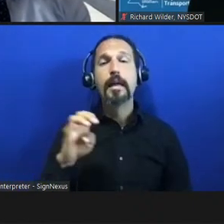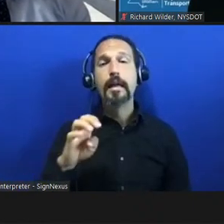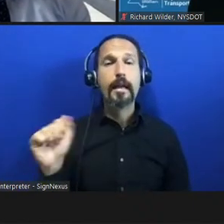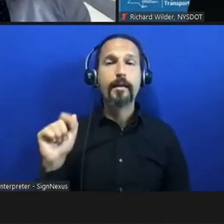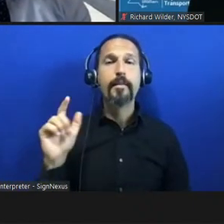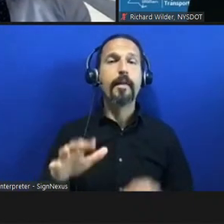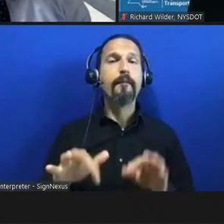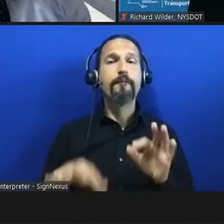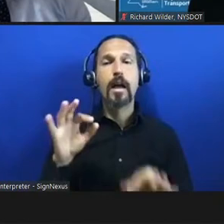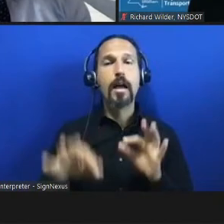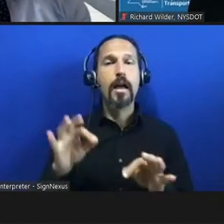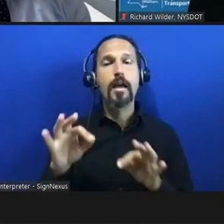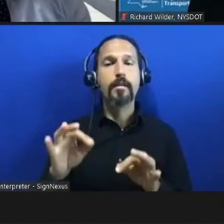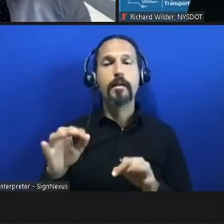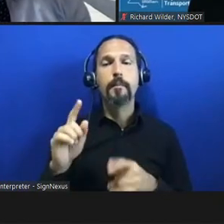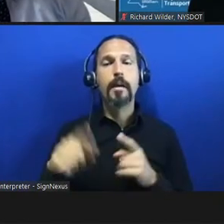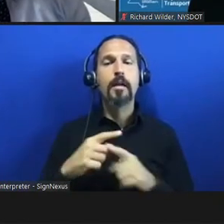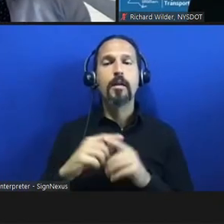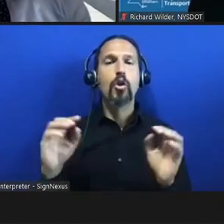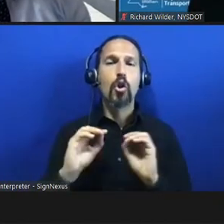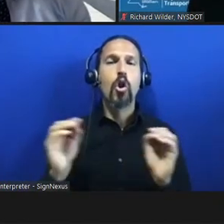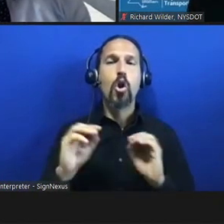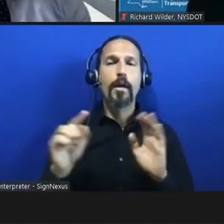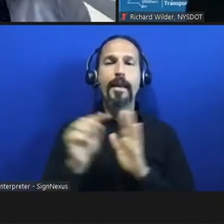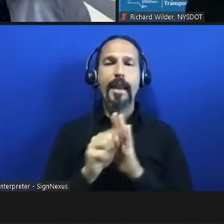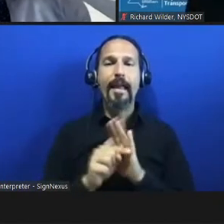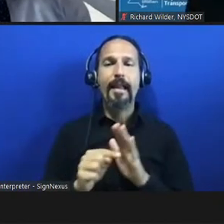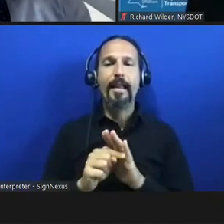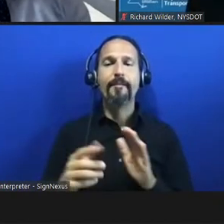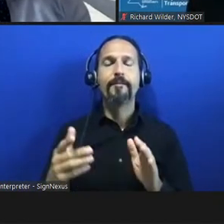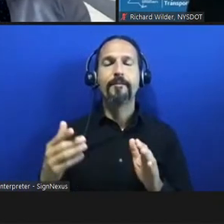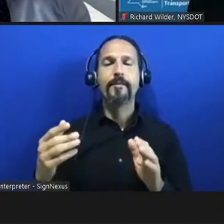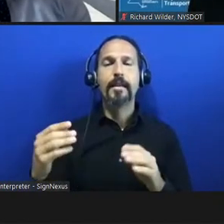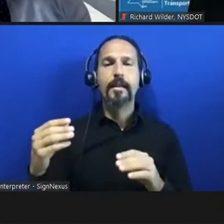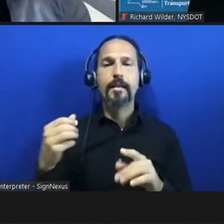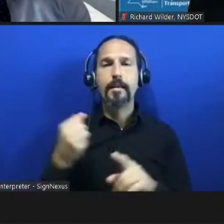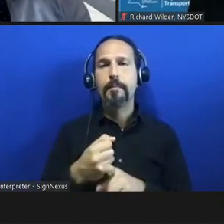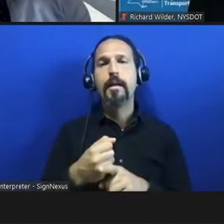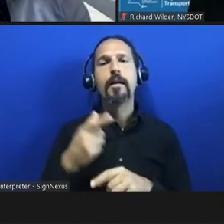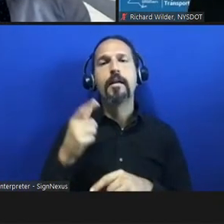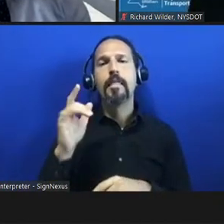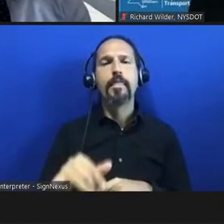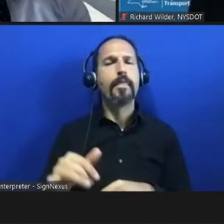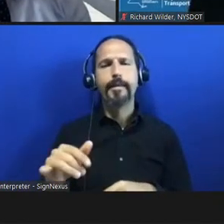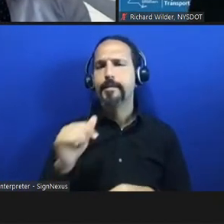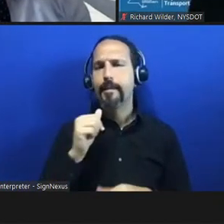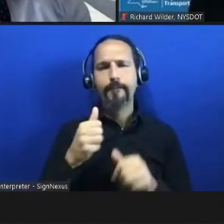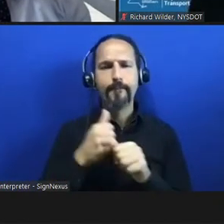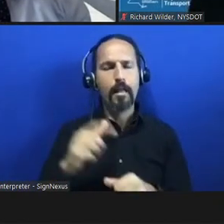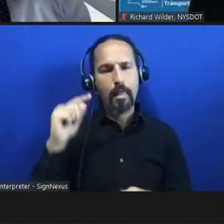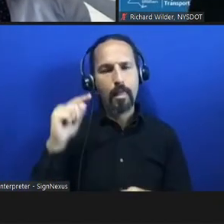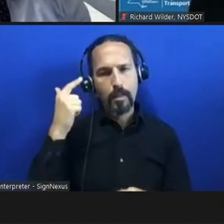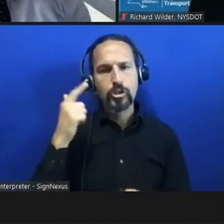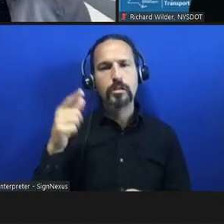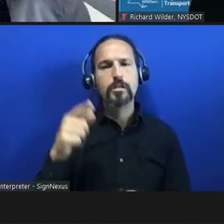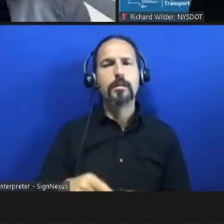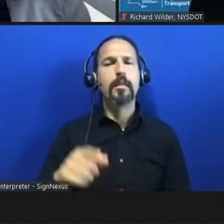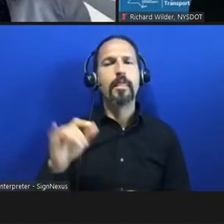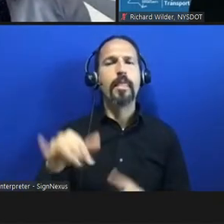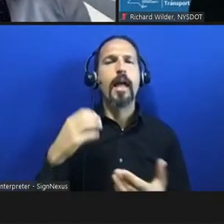findings of little to no adverse impact defy logic this will be an unmitigated